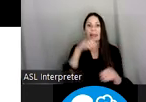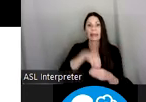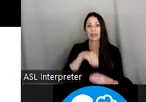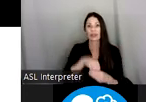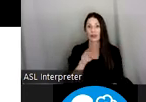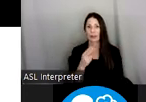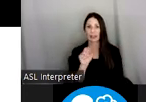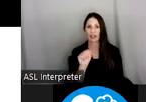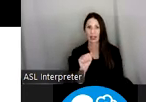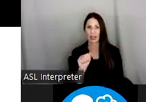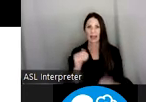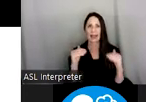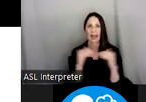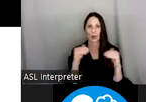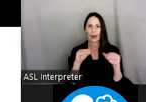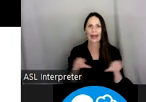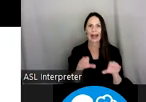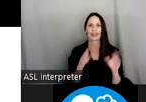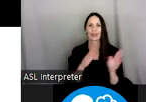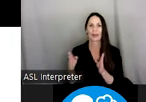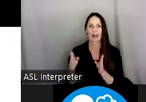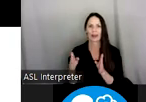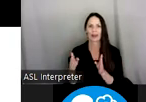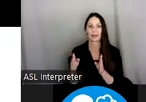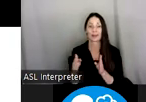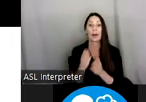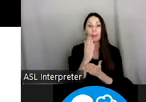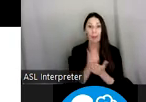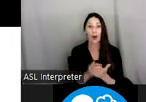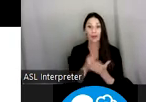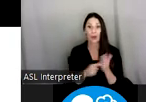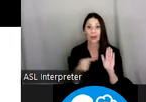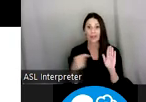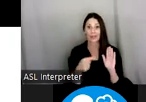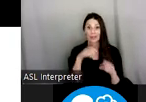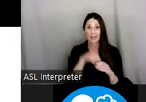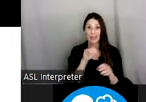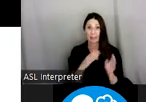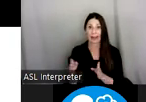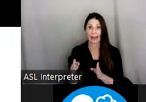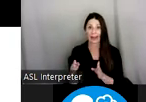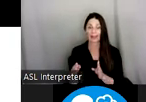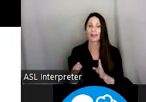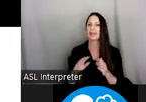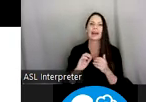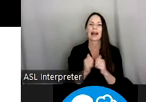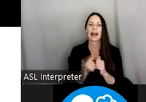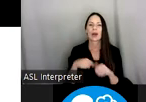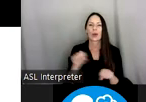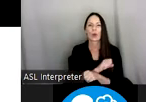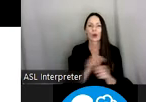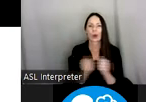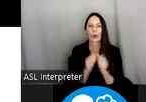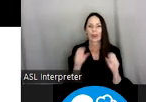BHA equity action plan. Part of what's in this plan is how do we work with